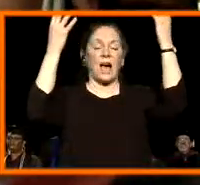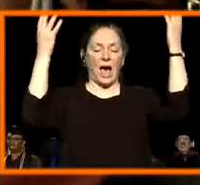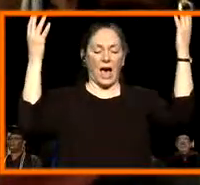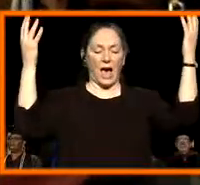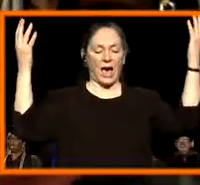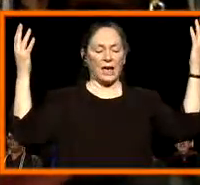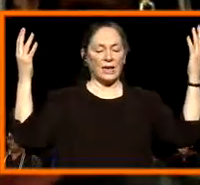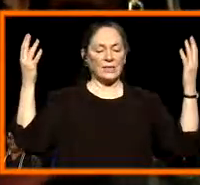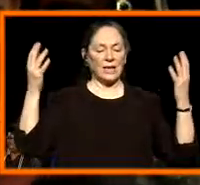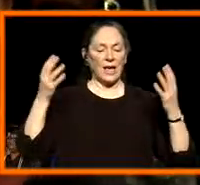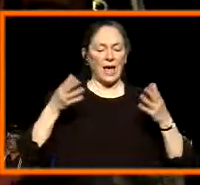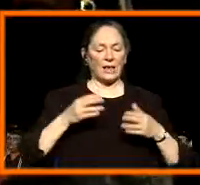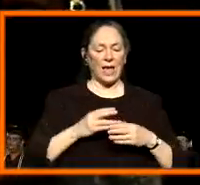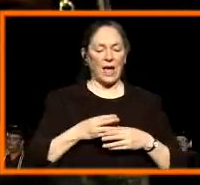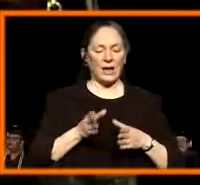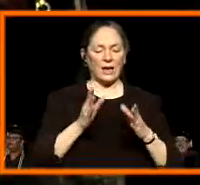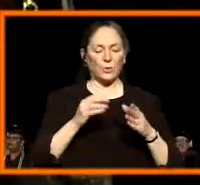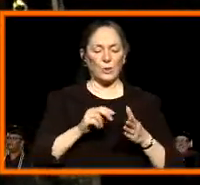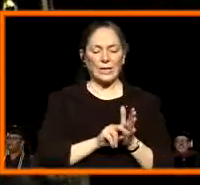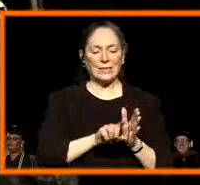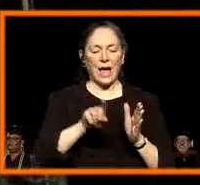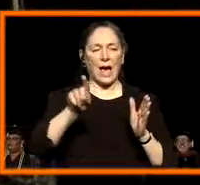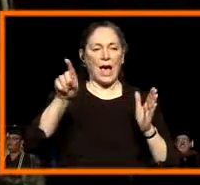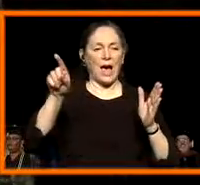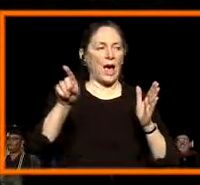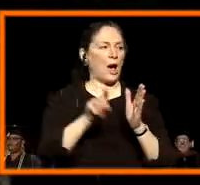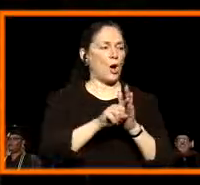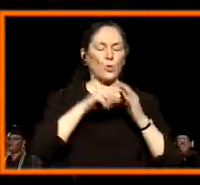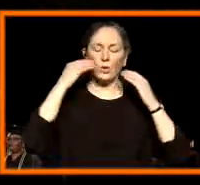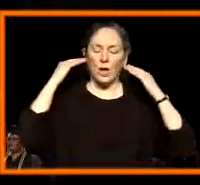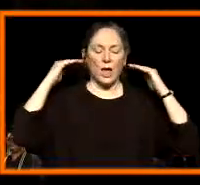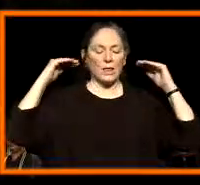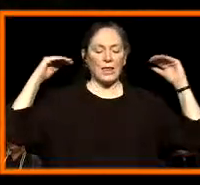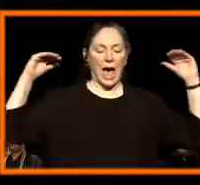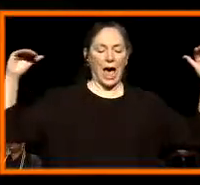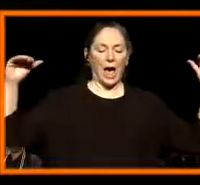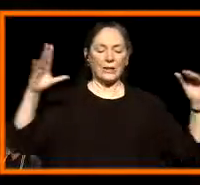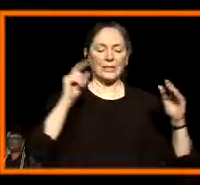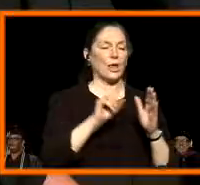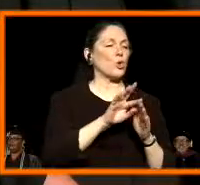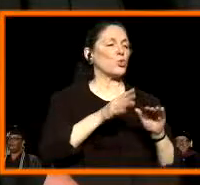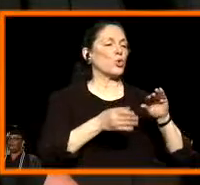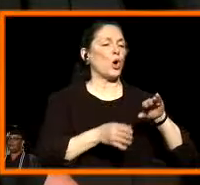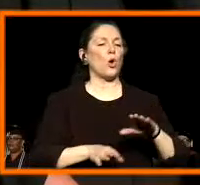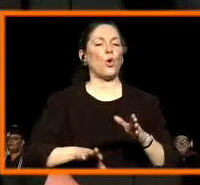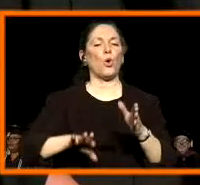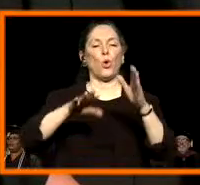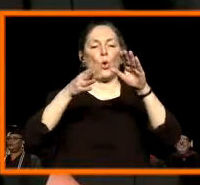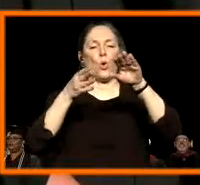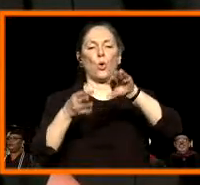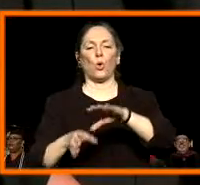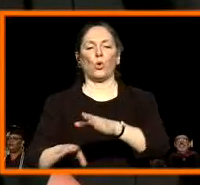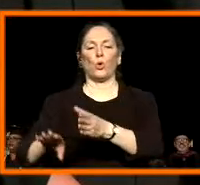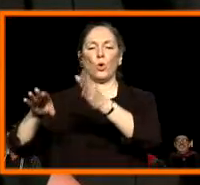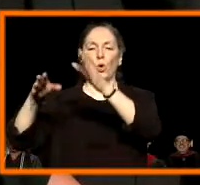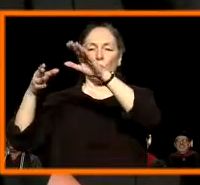listening skies. Let it resound loud as the